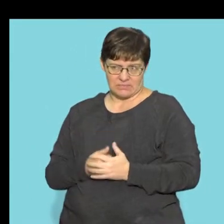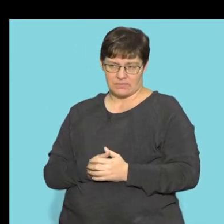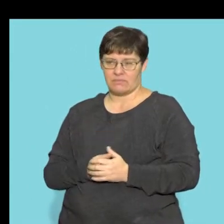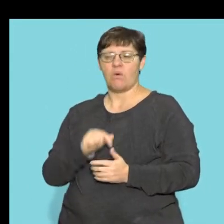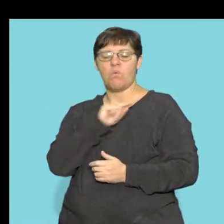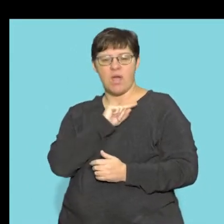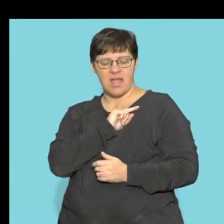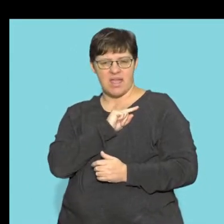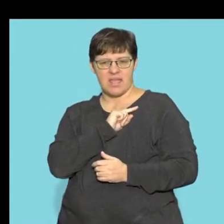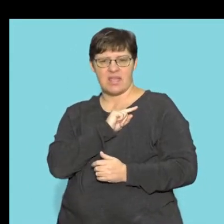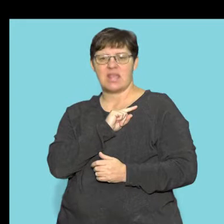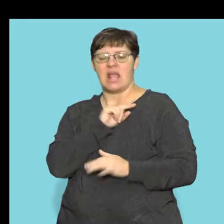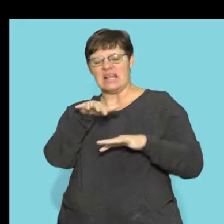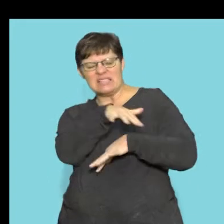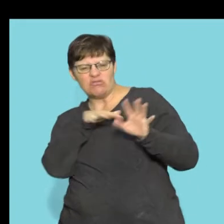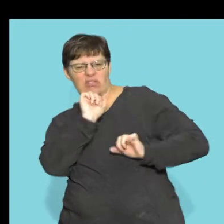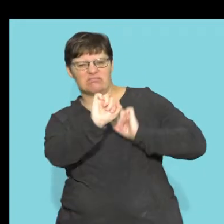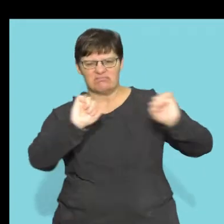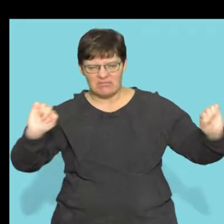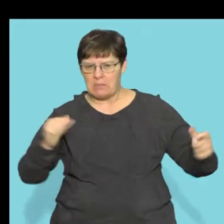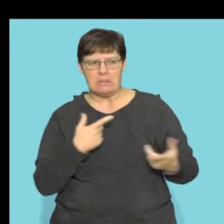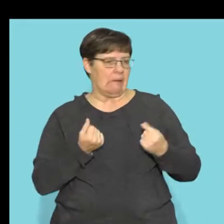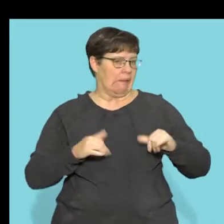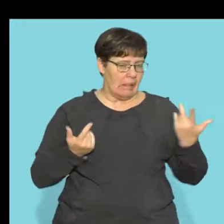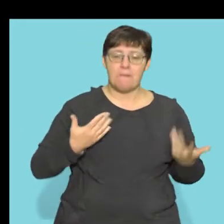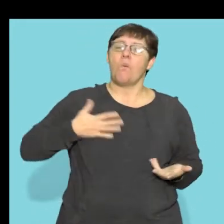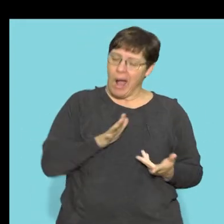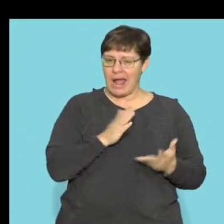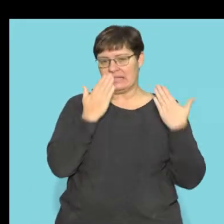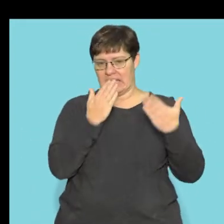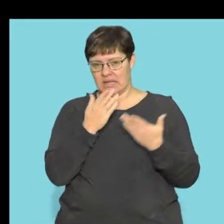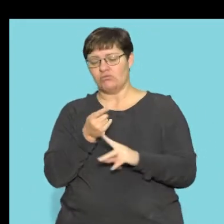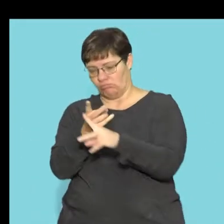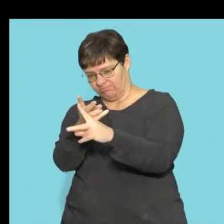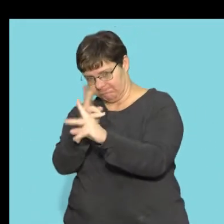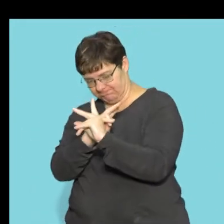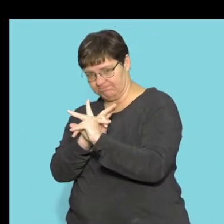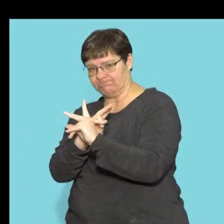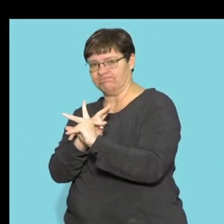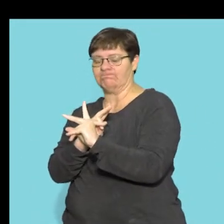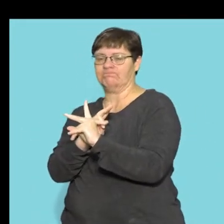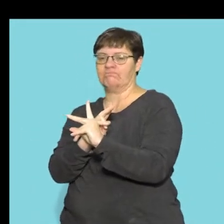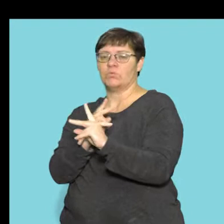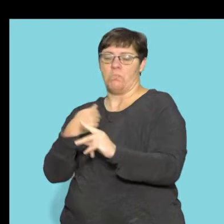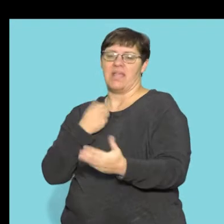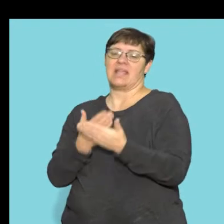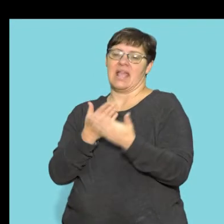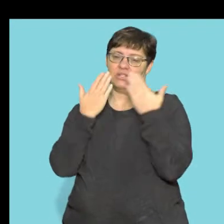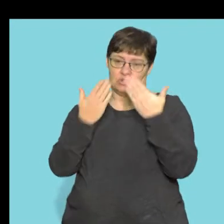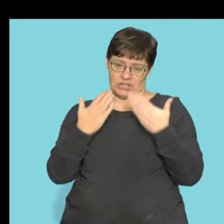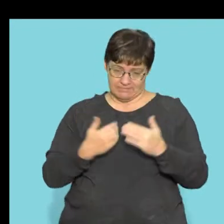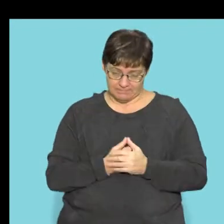is happening with our situation at the time. So you take out this loan for you to study for the first year